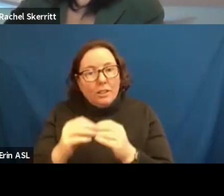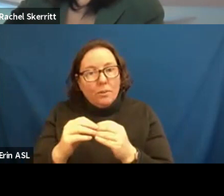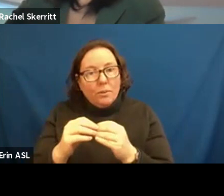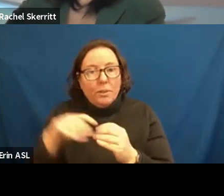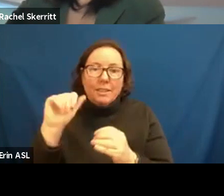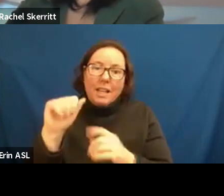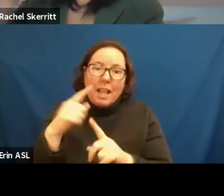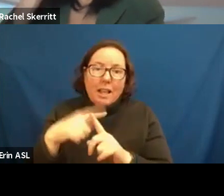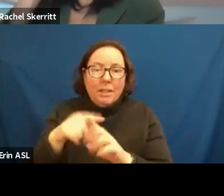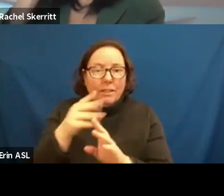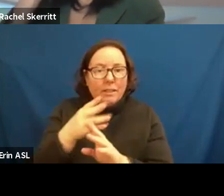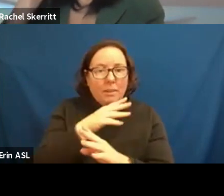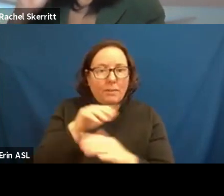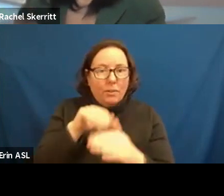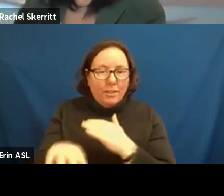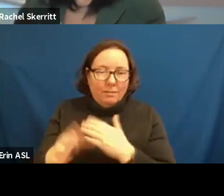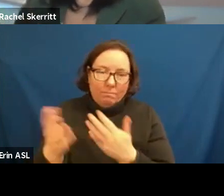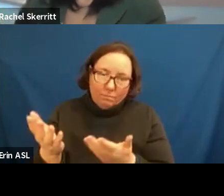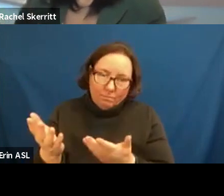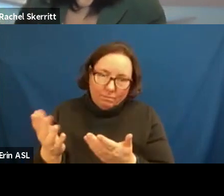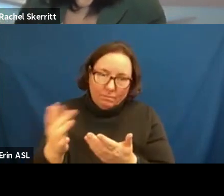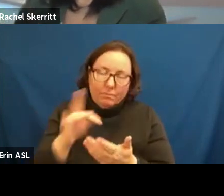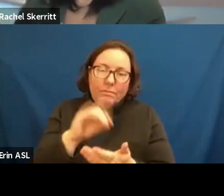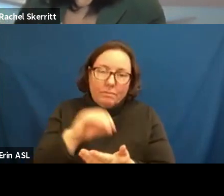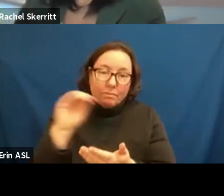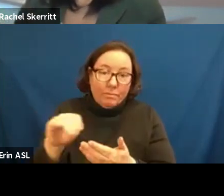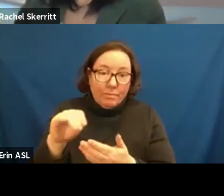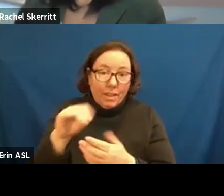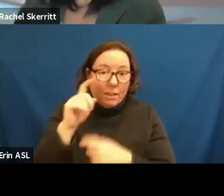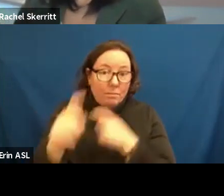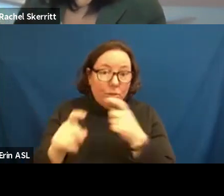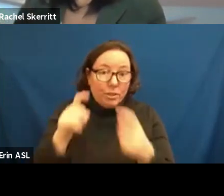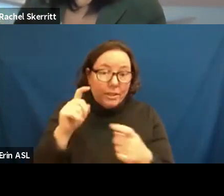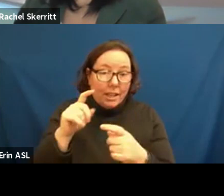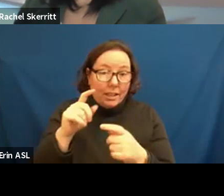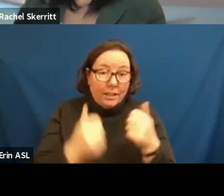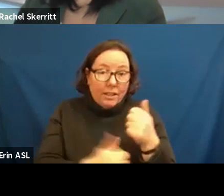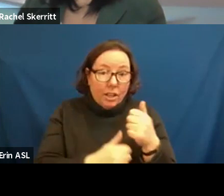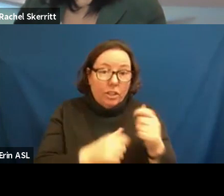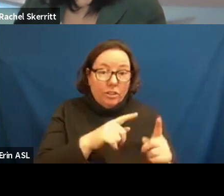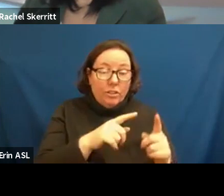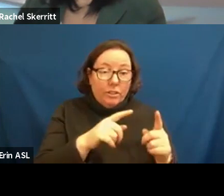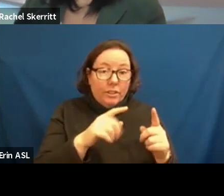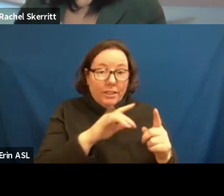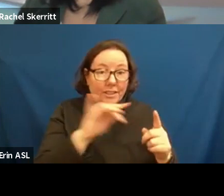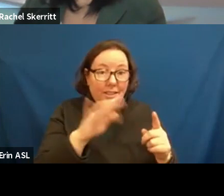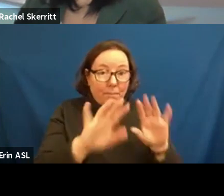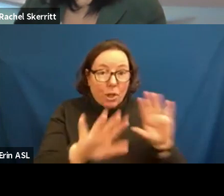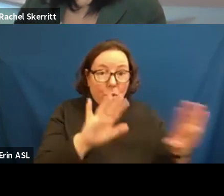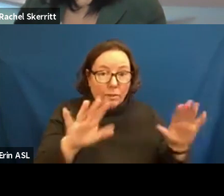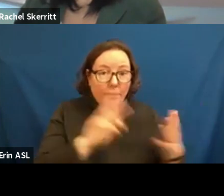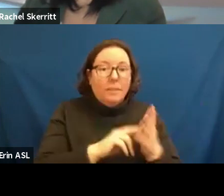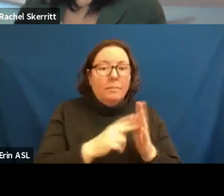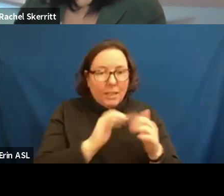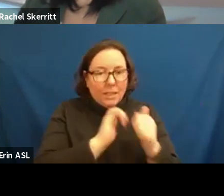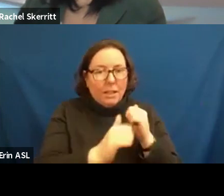exam school admission. By allocating 80% of seats to students ranked within zip codes, this year's revised system allows students to